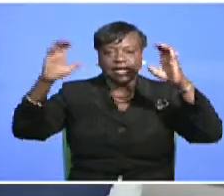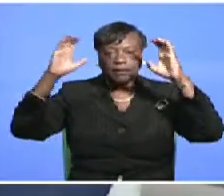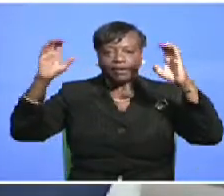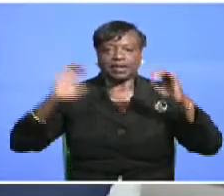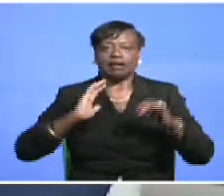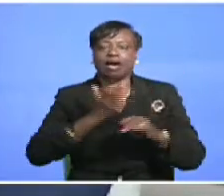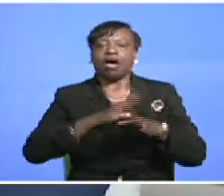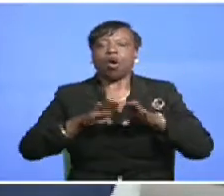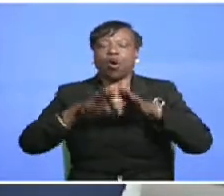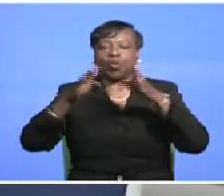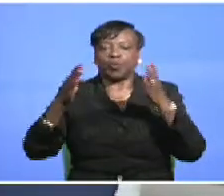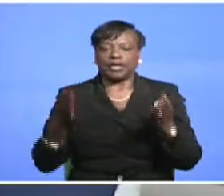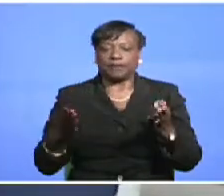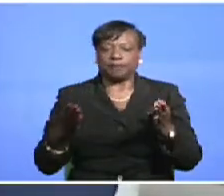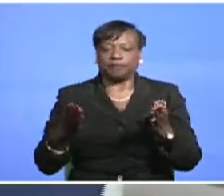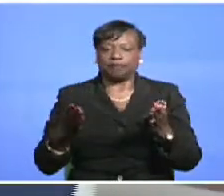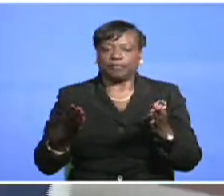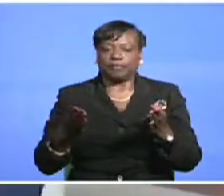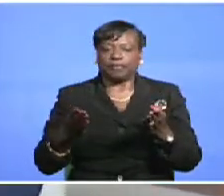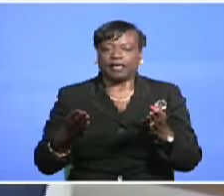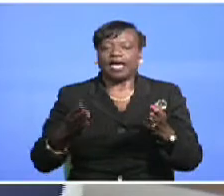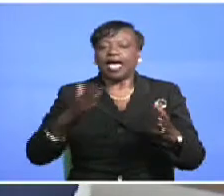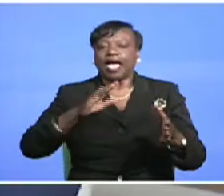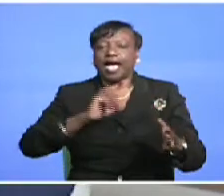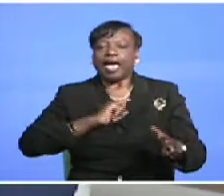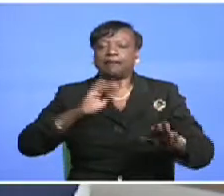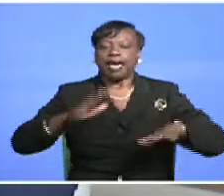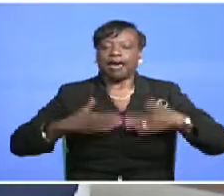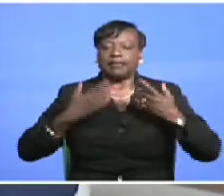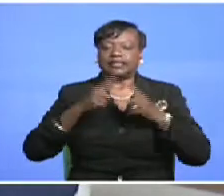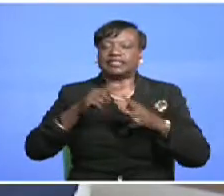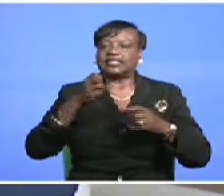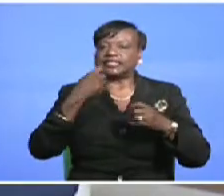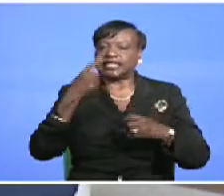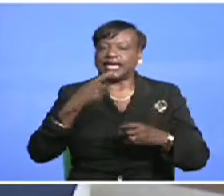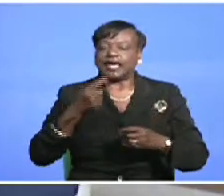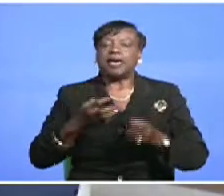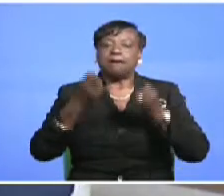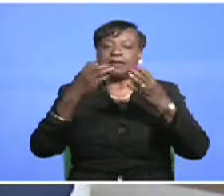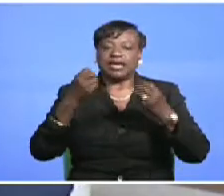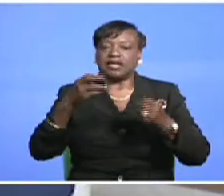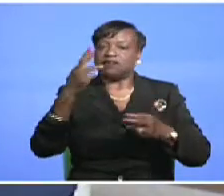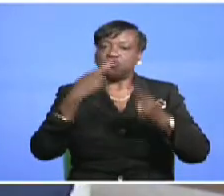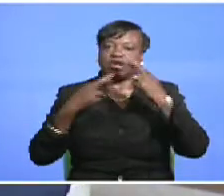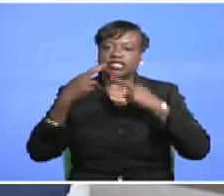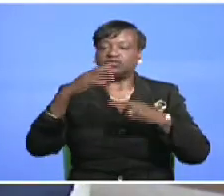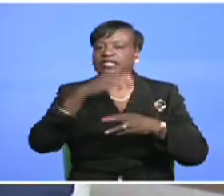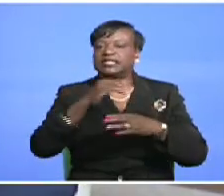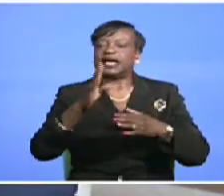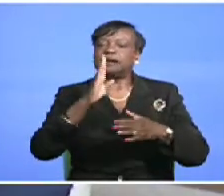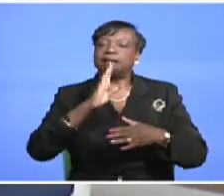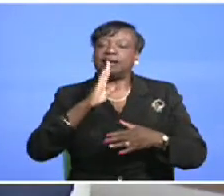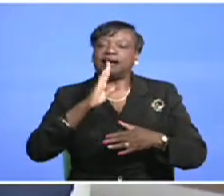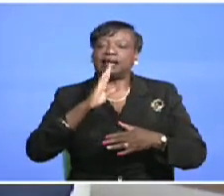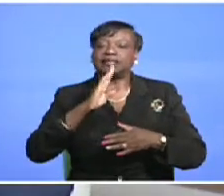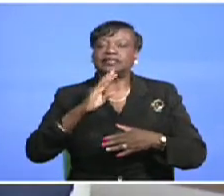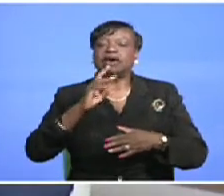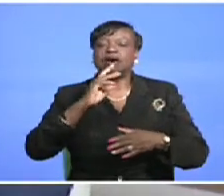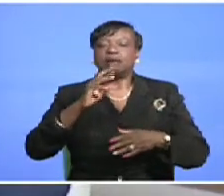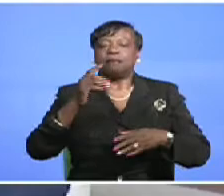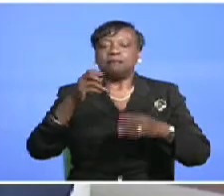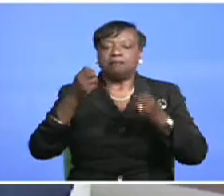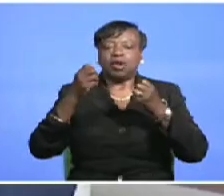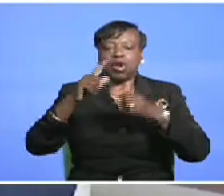opening. I'm delighted to say that many of our restaurants and bars are frequented by local Bahamians.